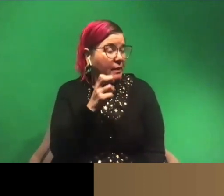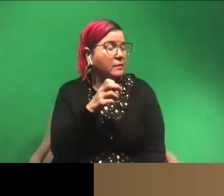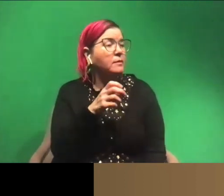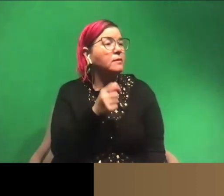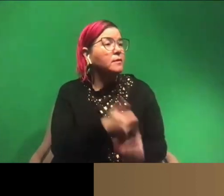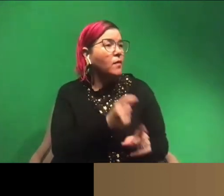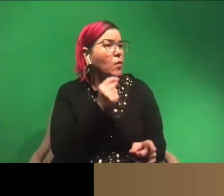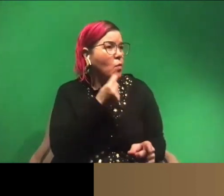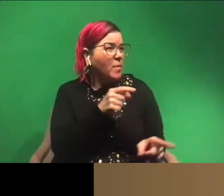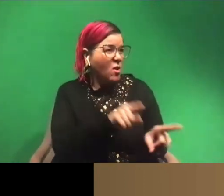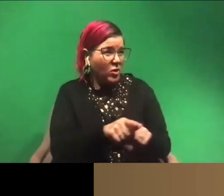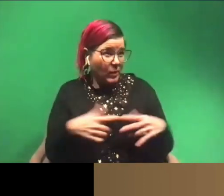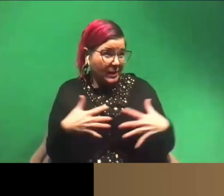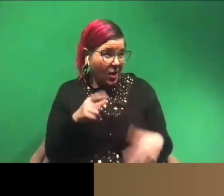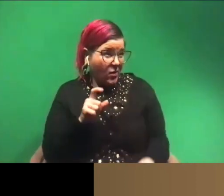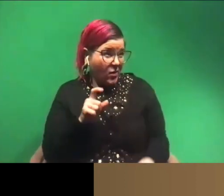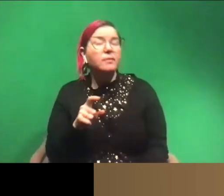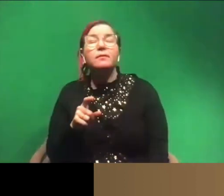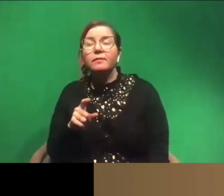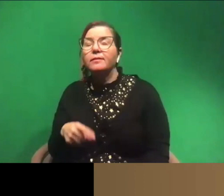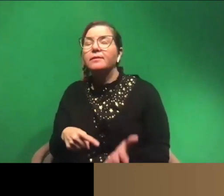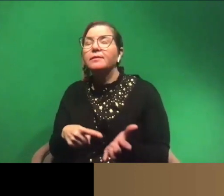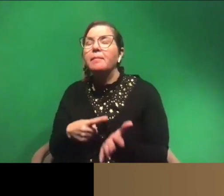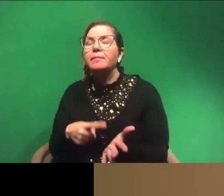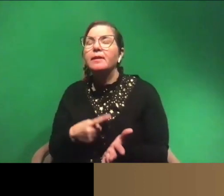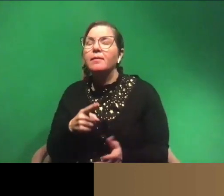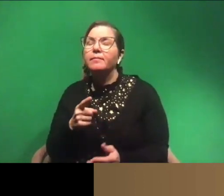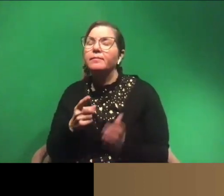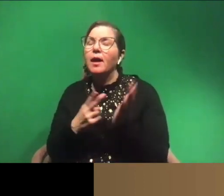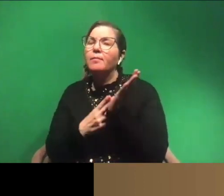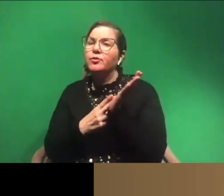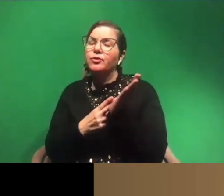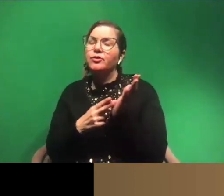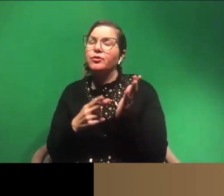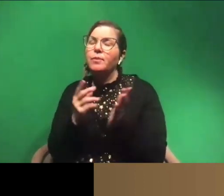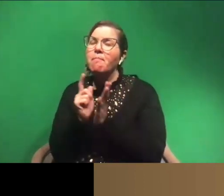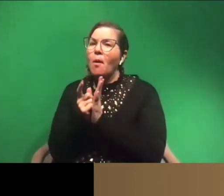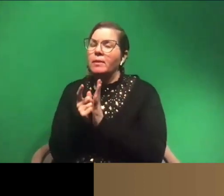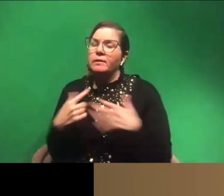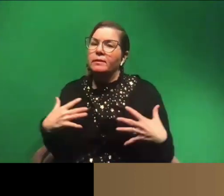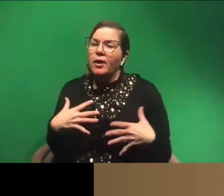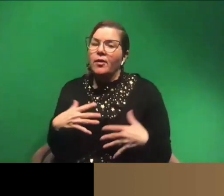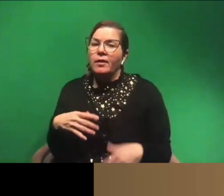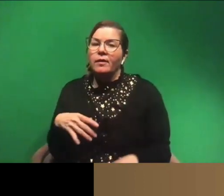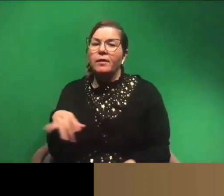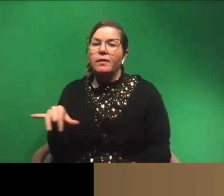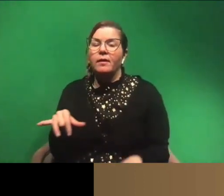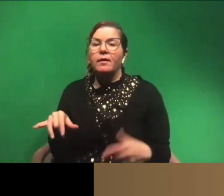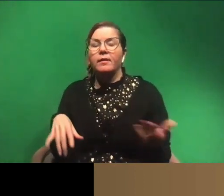kind of scary? Sometimes. I'm sure there are moments that are scary. Like,